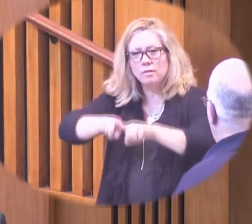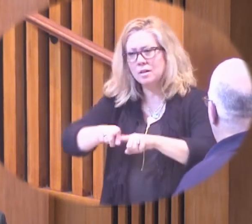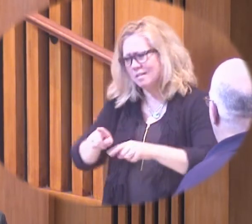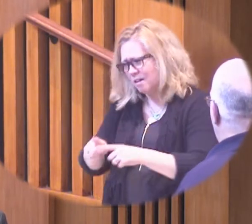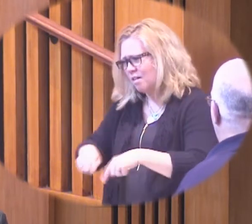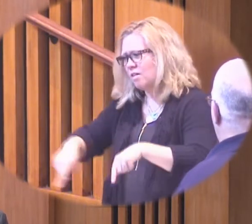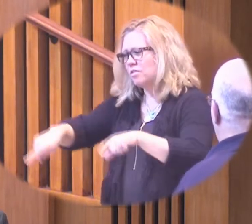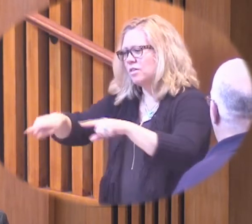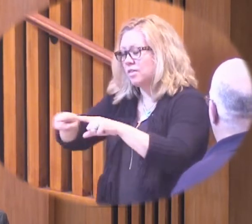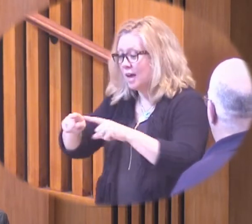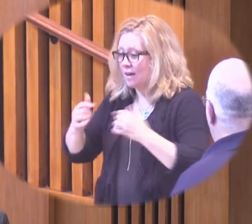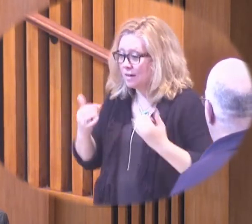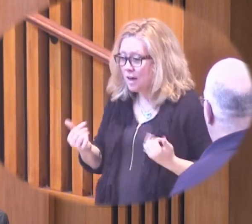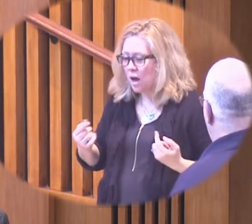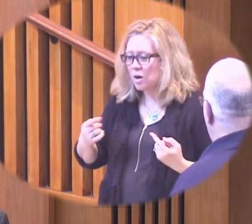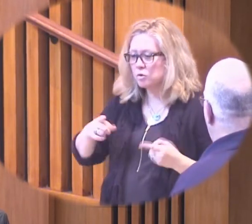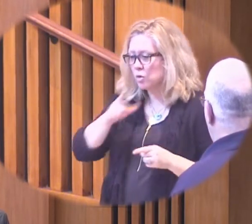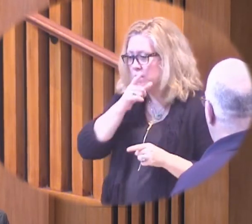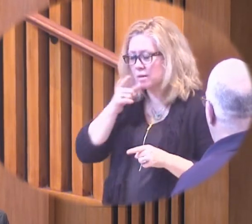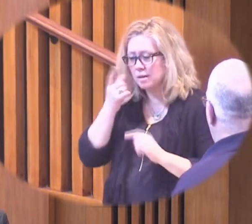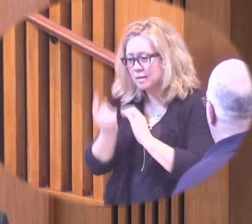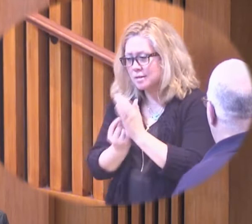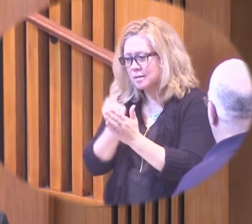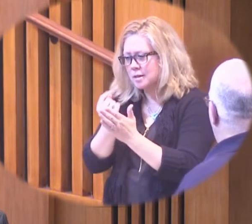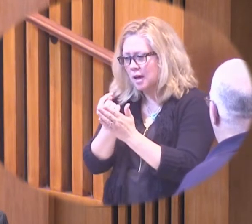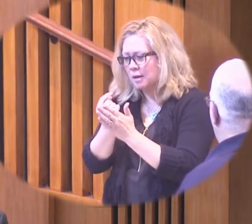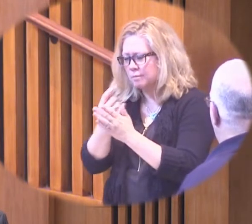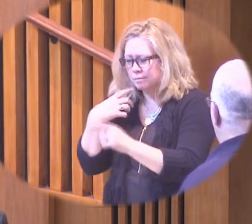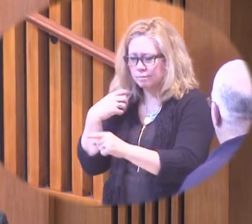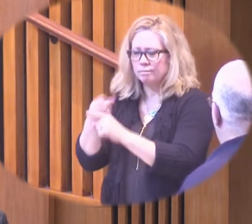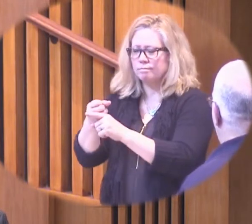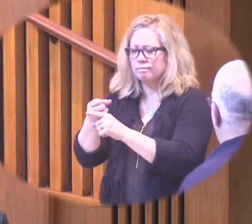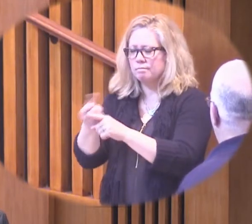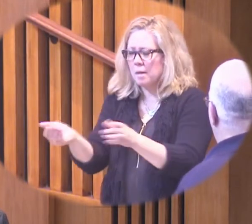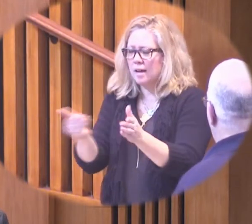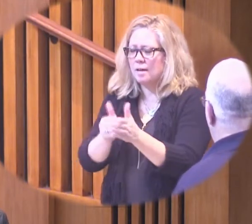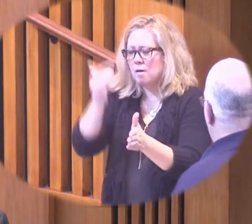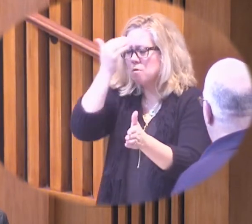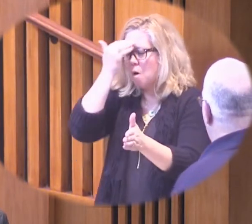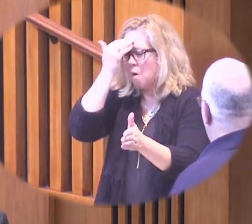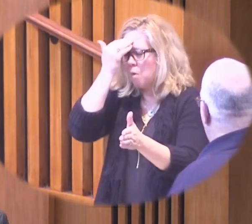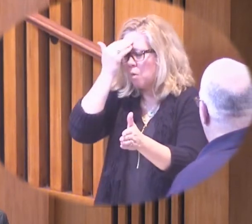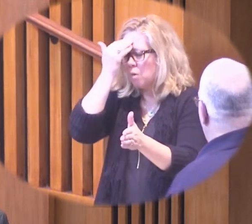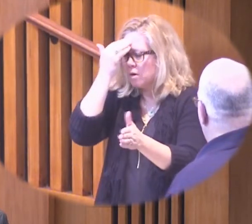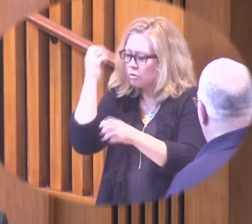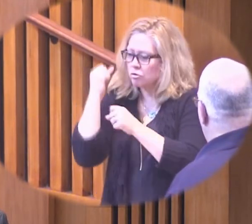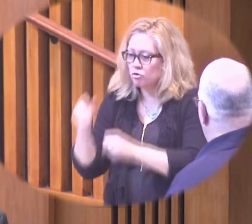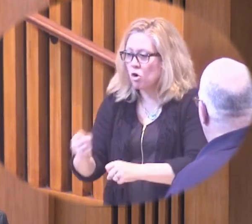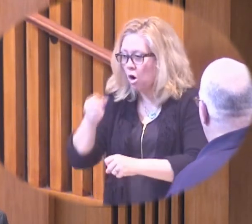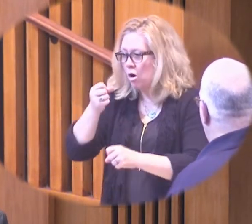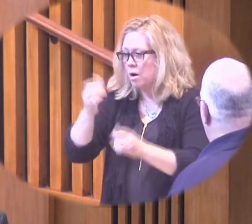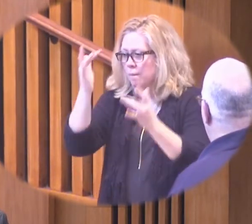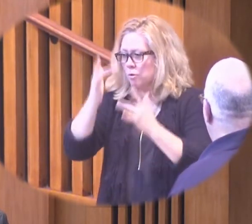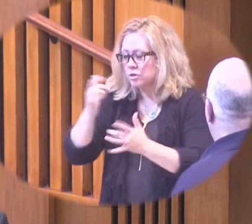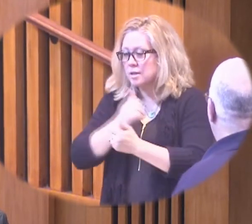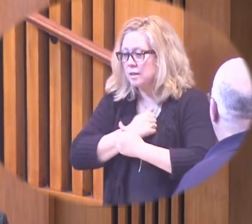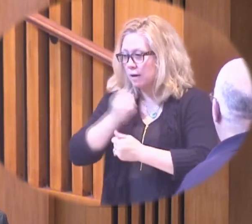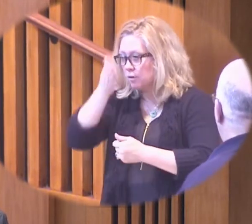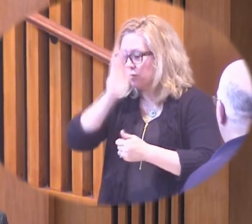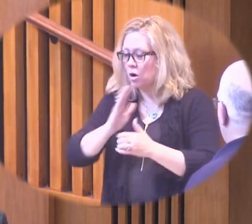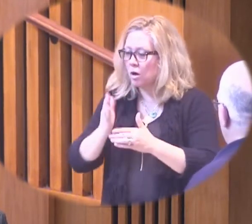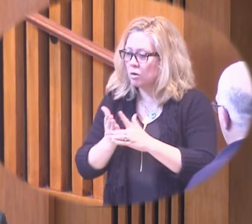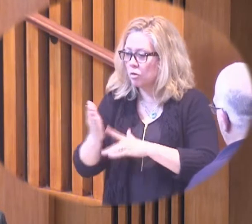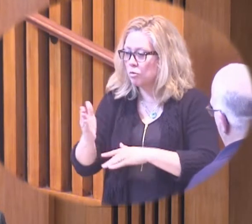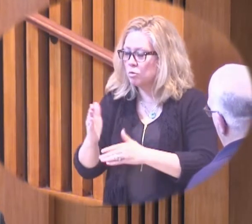this Lenten season, come to know once more the steadfast love and mercy of God through sharing in the mystery of